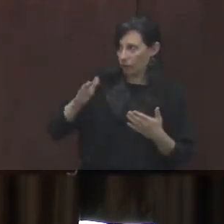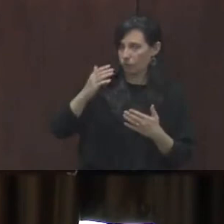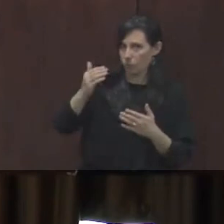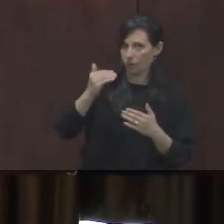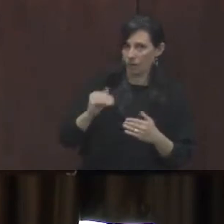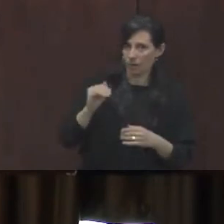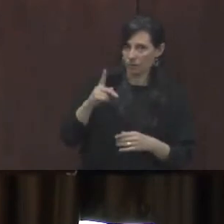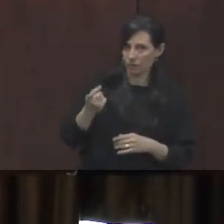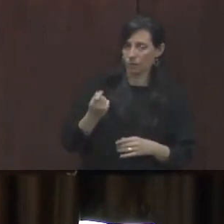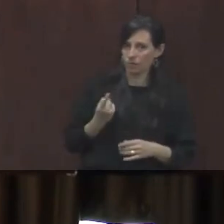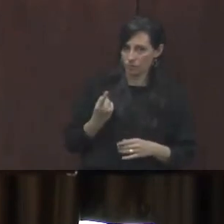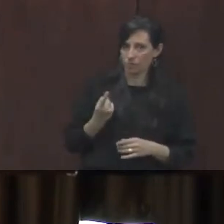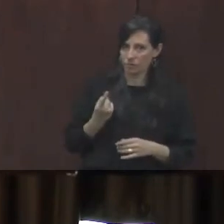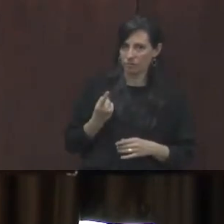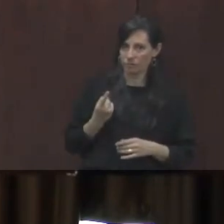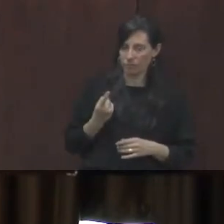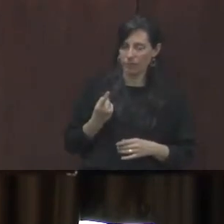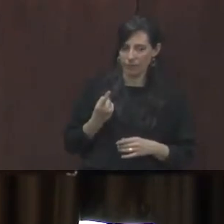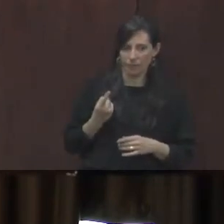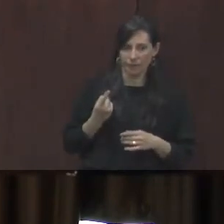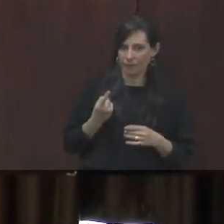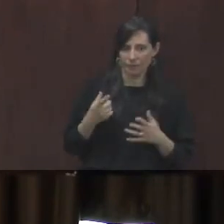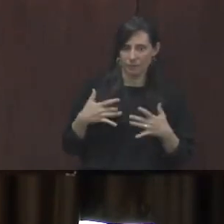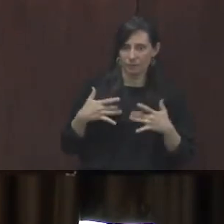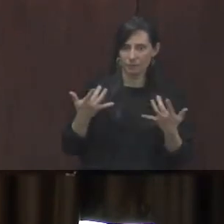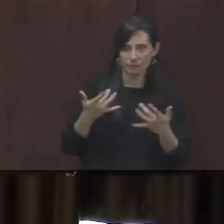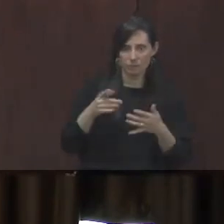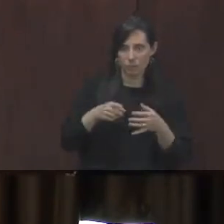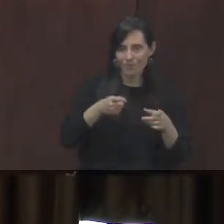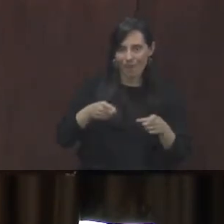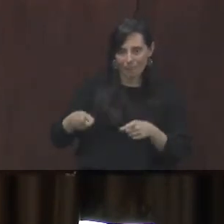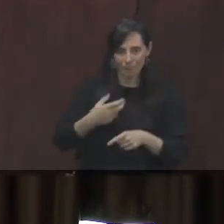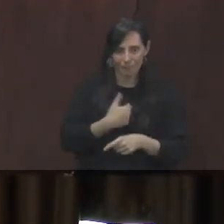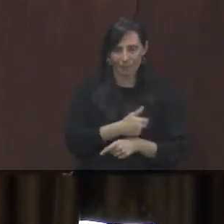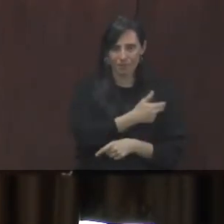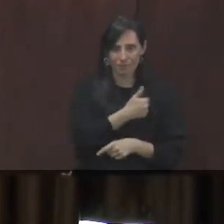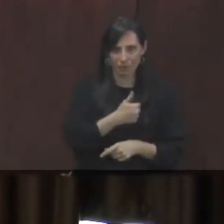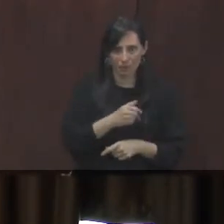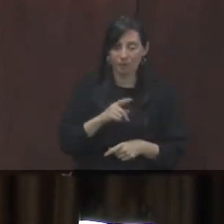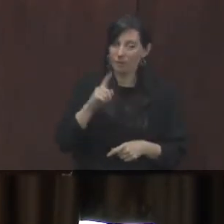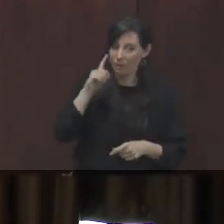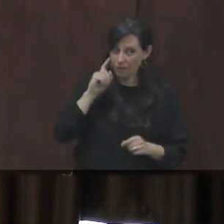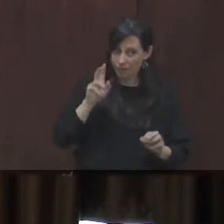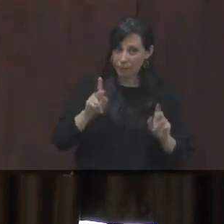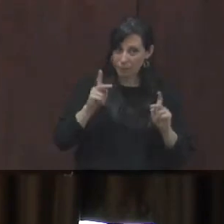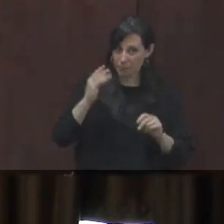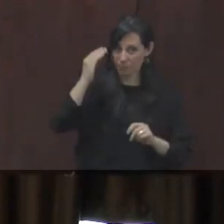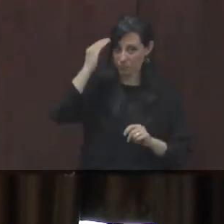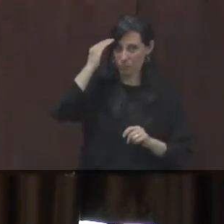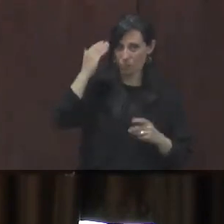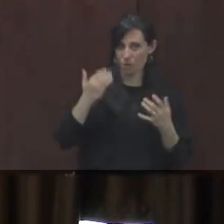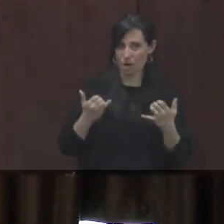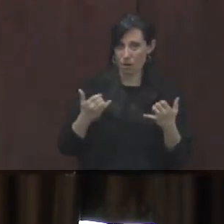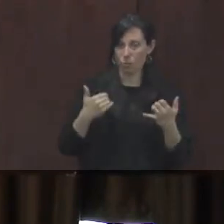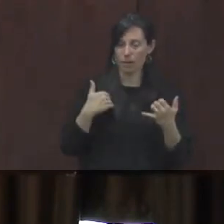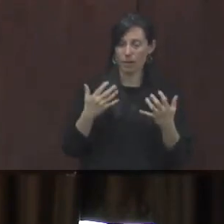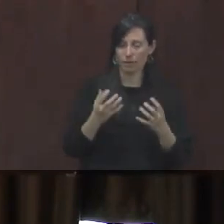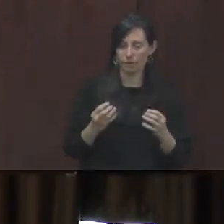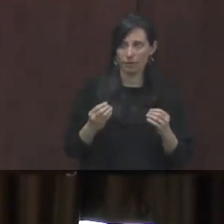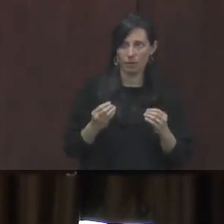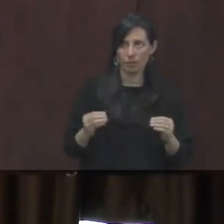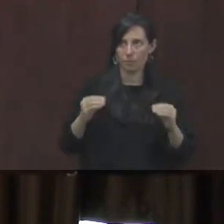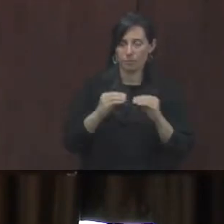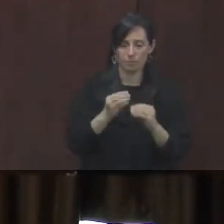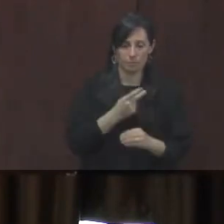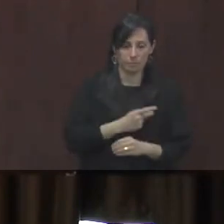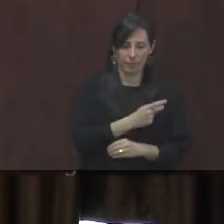that. The next issue is what's happening in the hospital system. I think people are aware that we have seen more patients, not just at